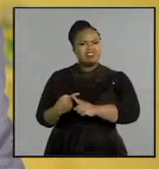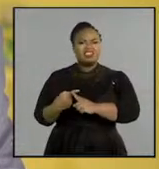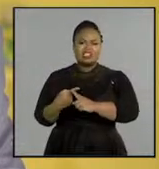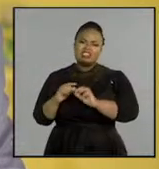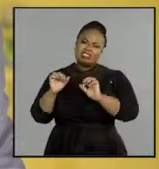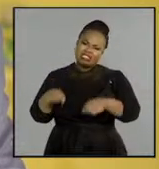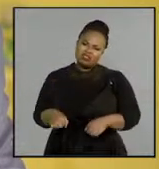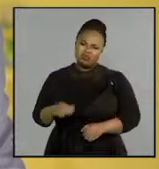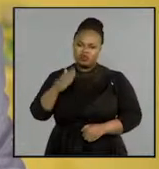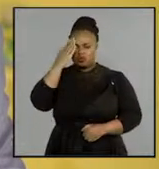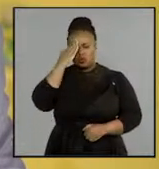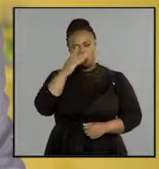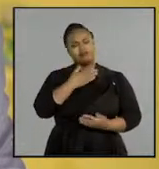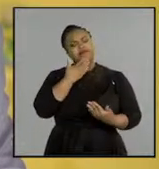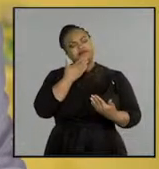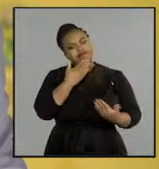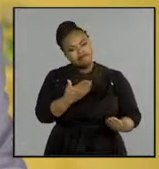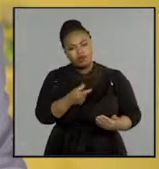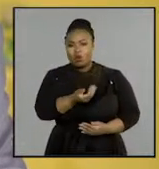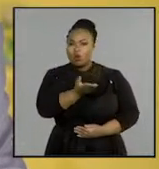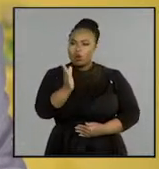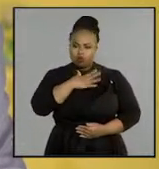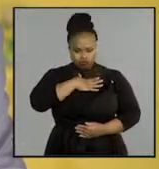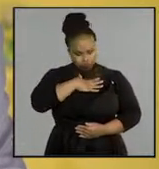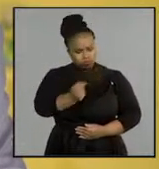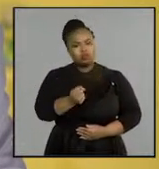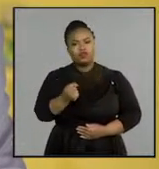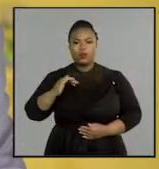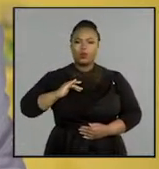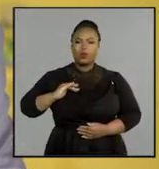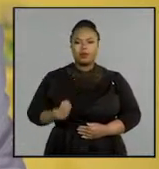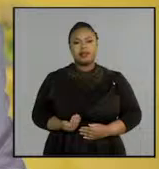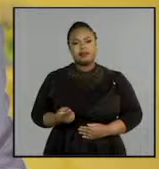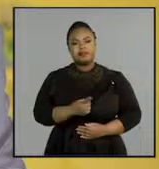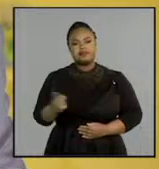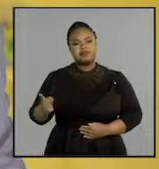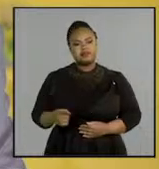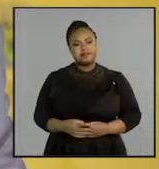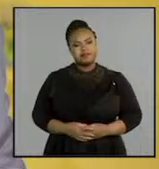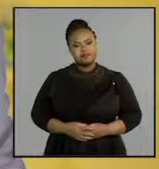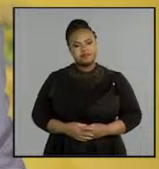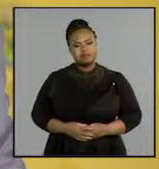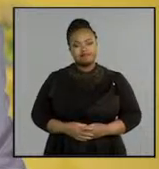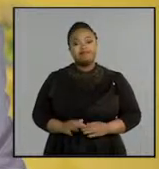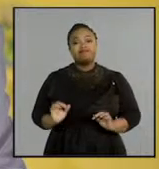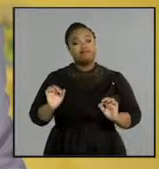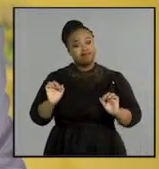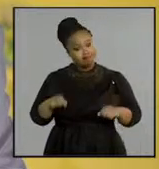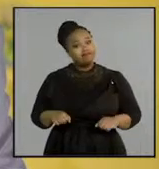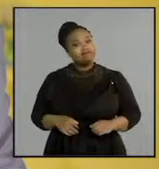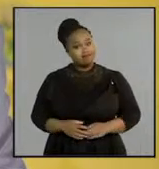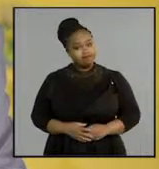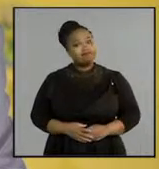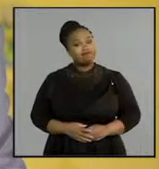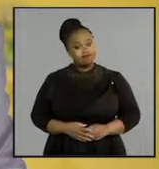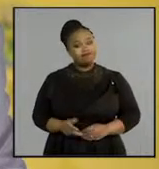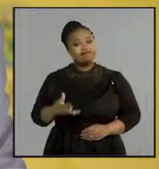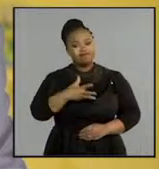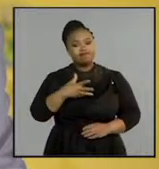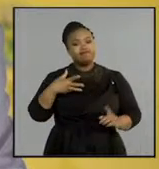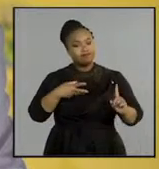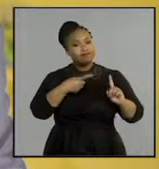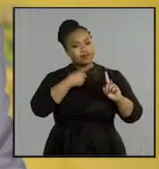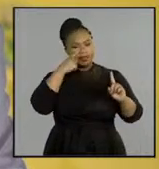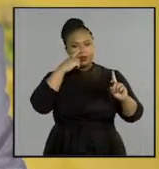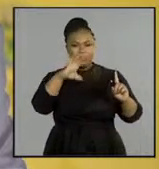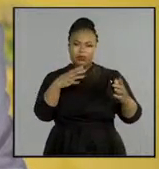virus is owed to their selfless and fearless efforts by women.